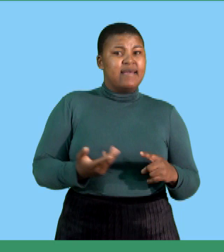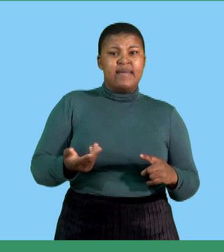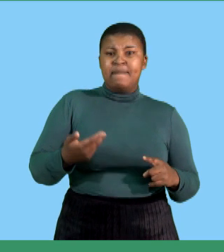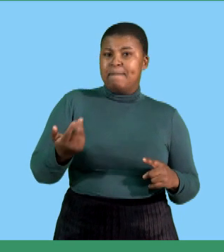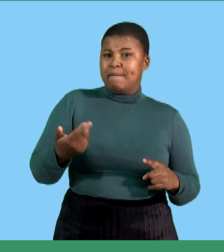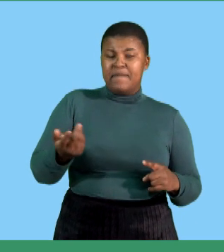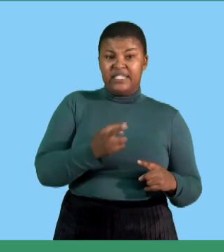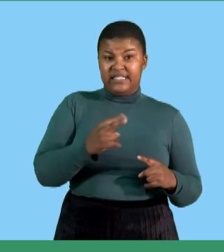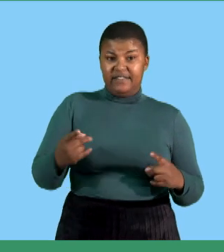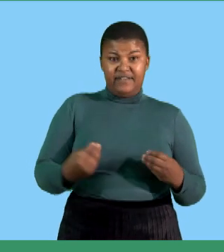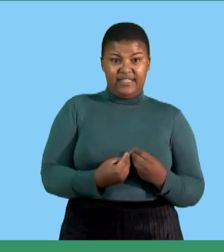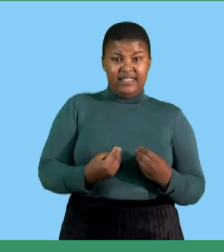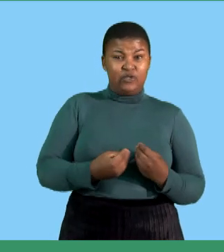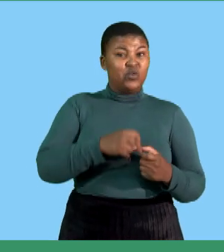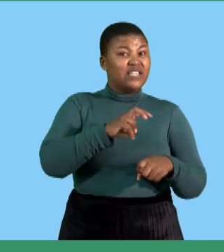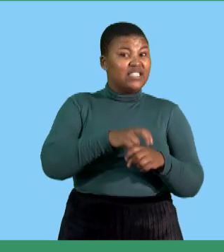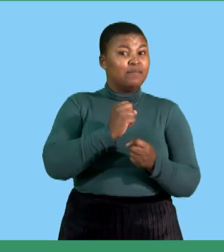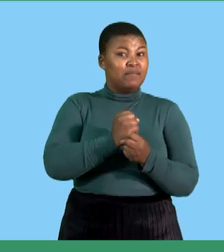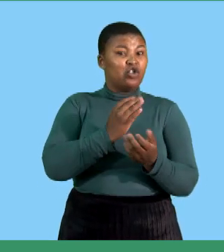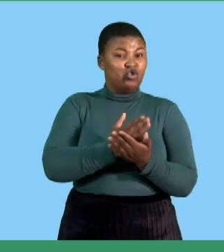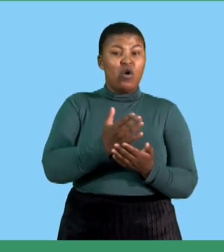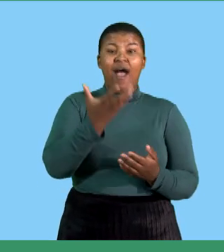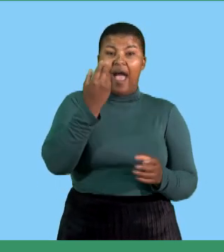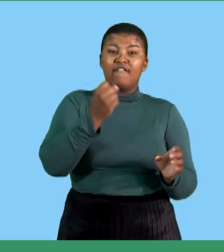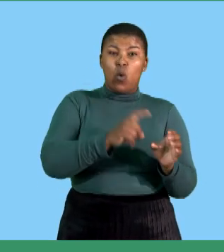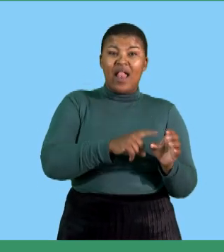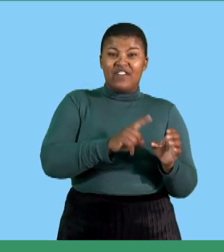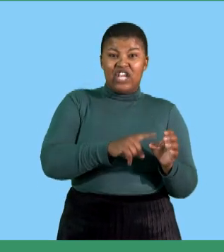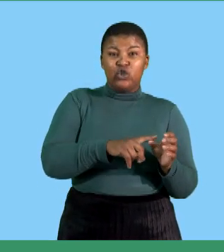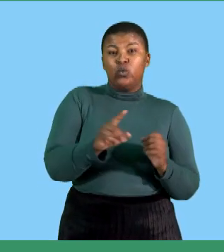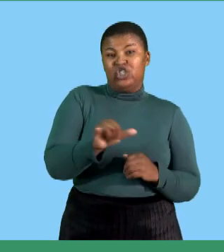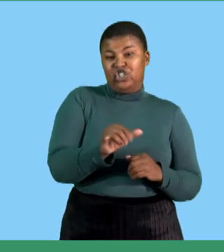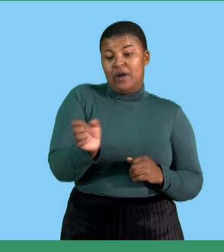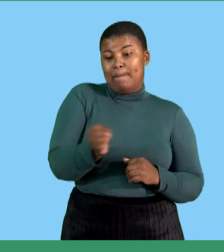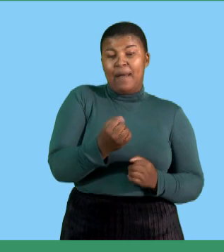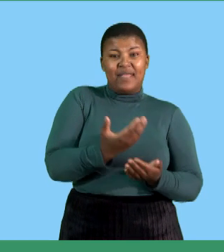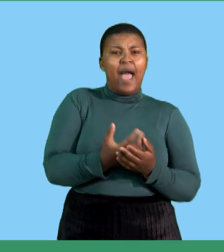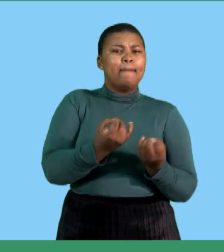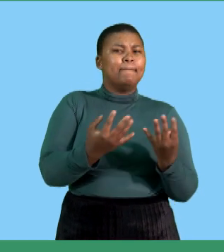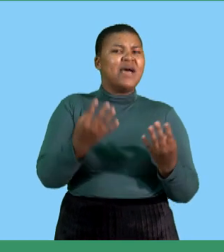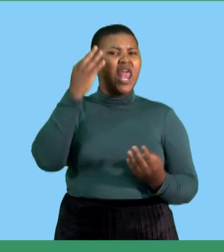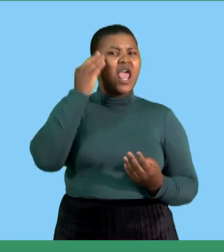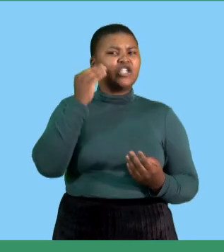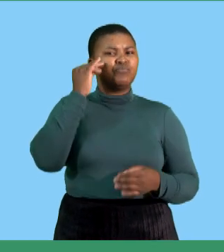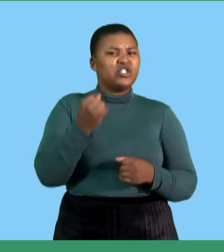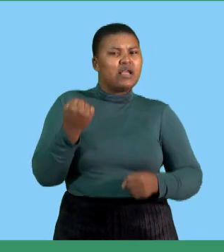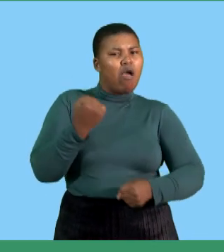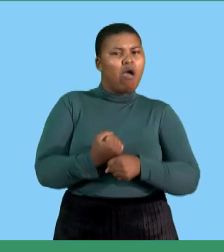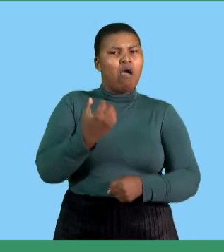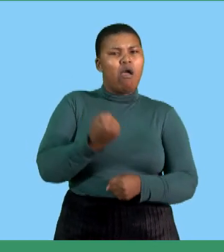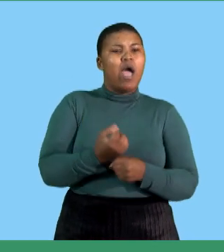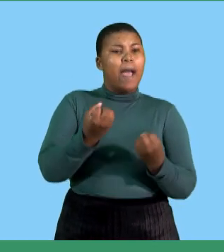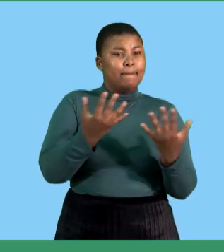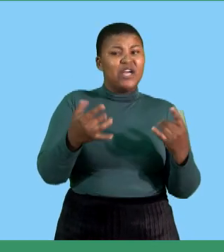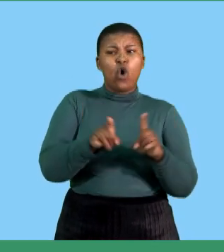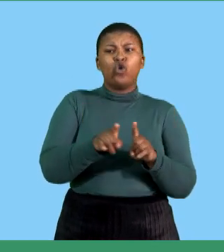them? And now you need to specify the qualification that they need to have, how many years of experience must they have,